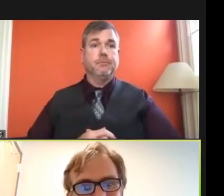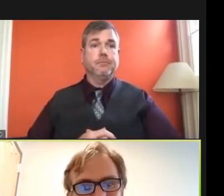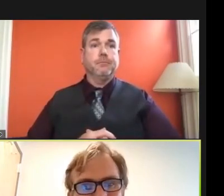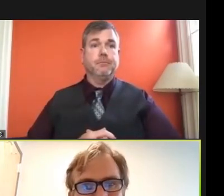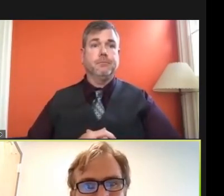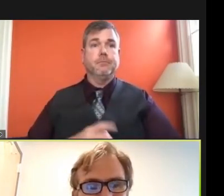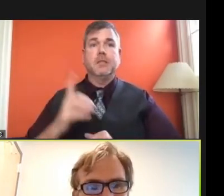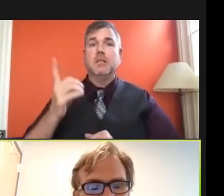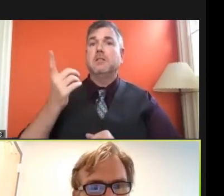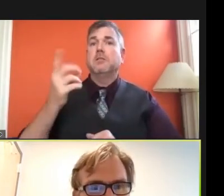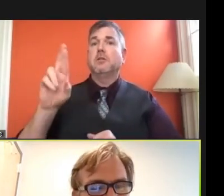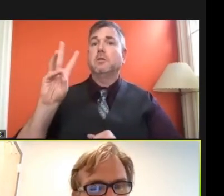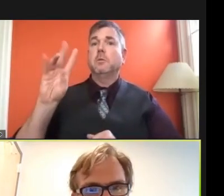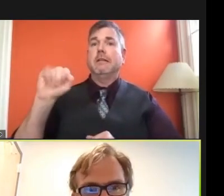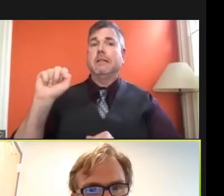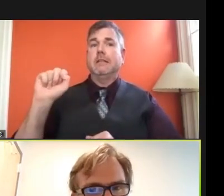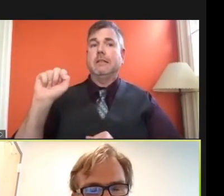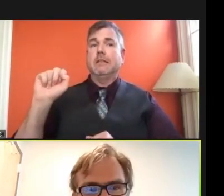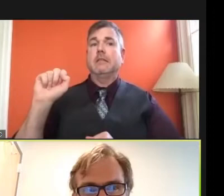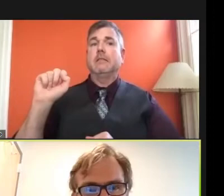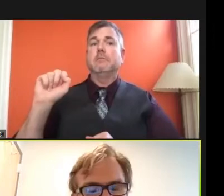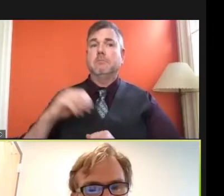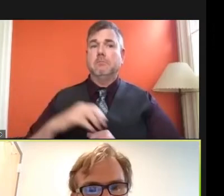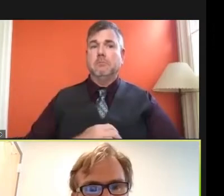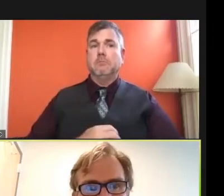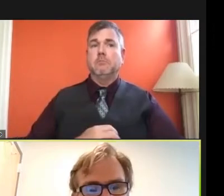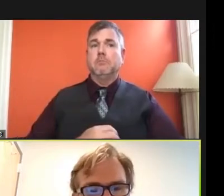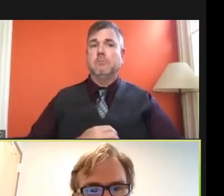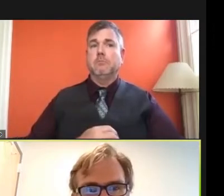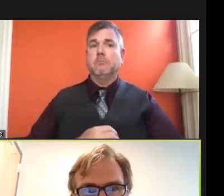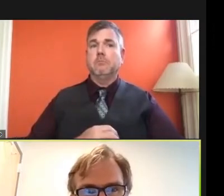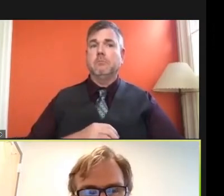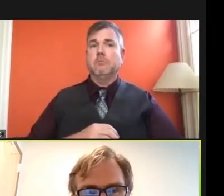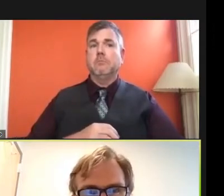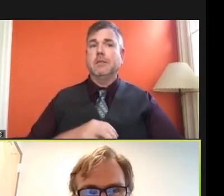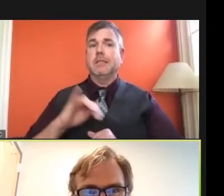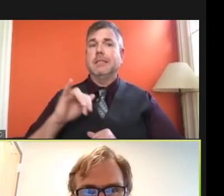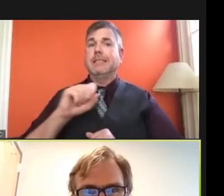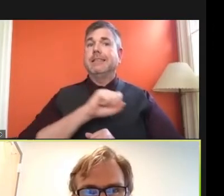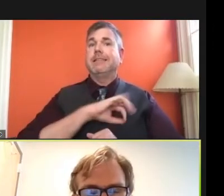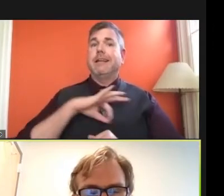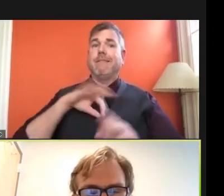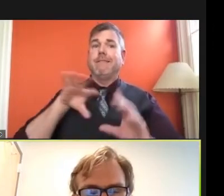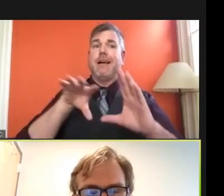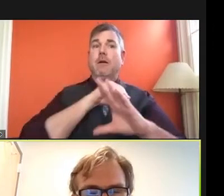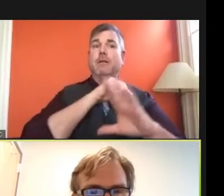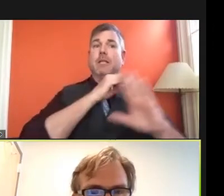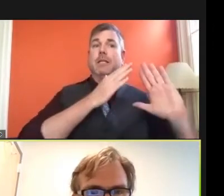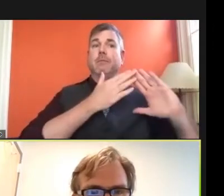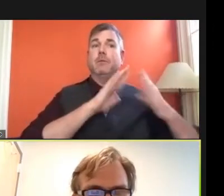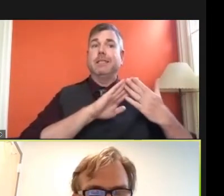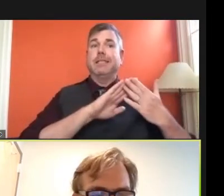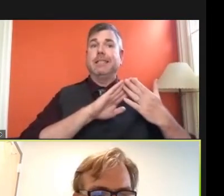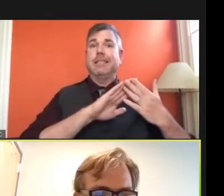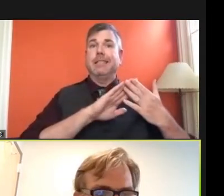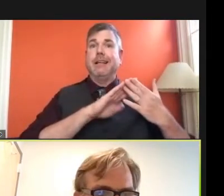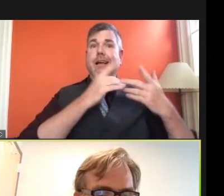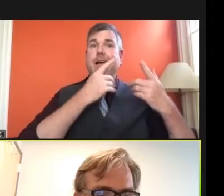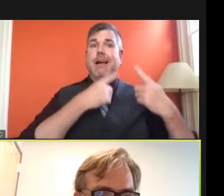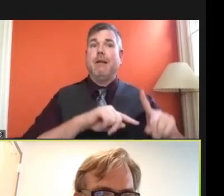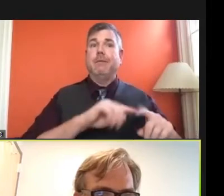it into that setting, which is another reason why we just all need to be on our A game, that to not transmit it in our everyday